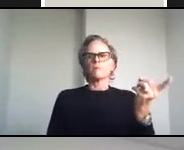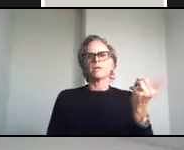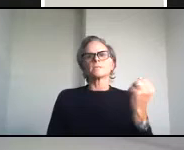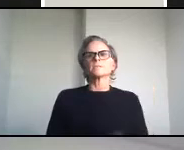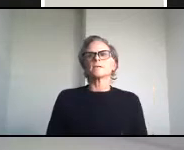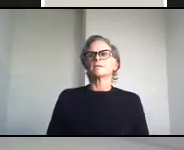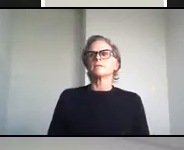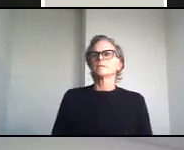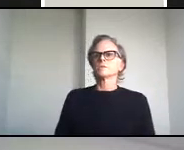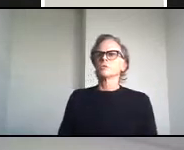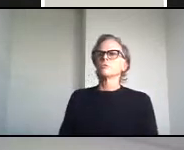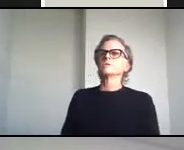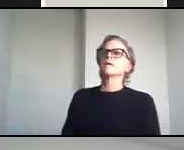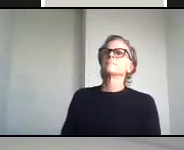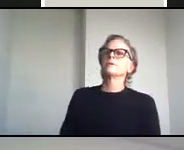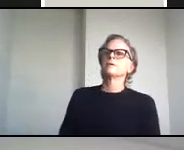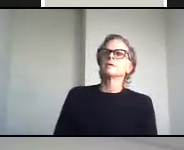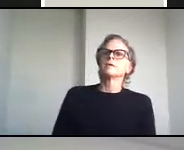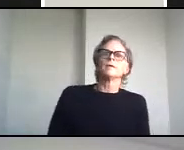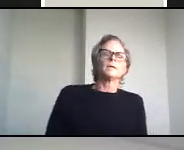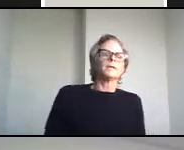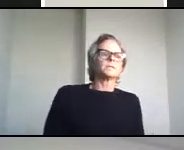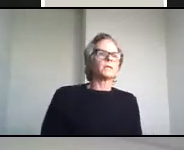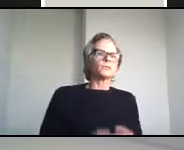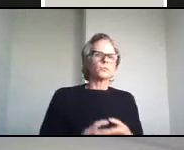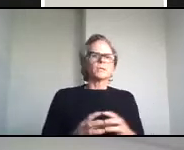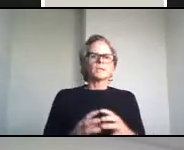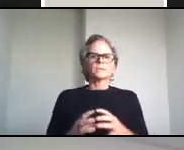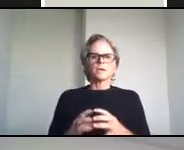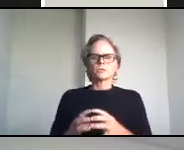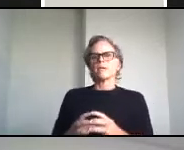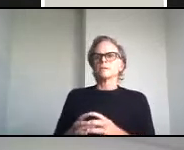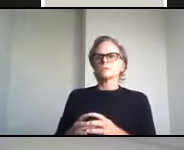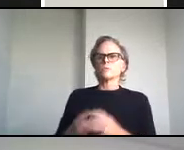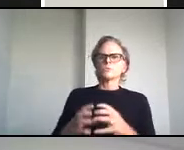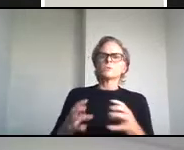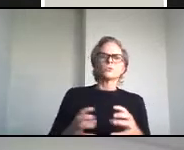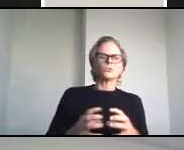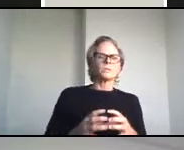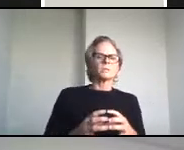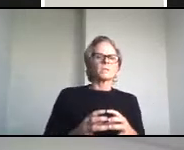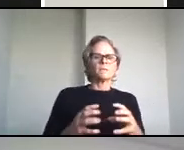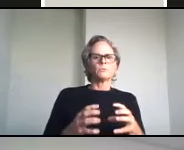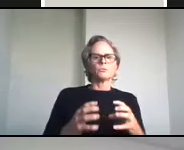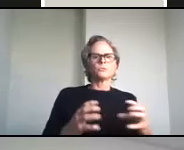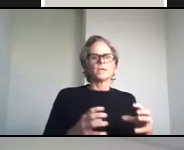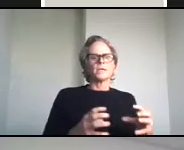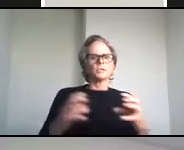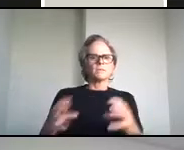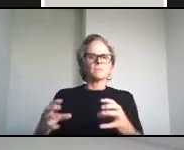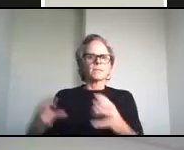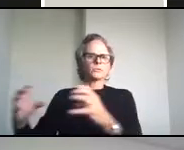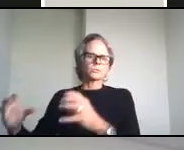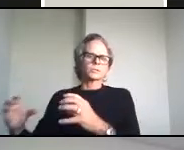be hard pressed to say that that's a children's library. And so that truly is our challenge. What do we do? Because I do